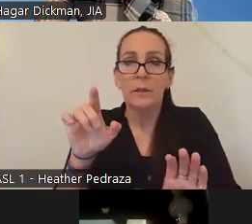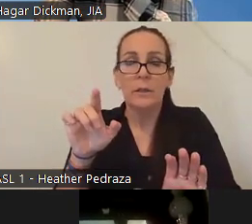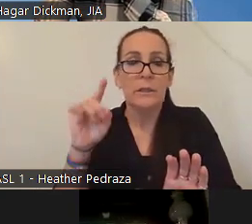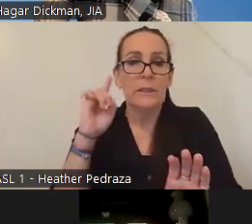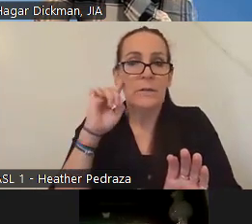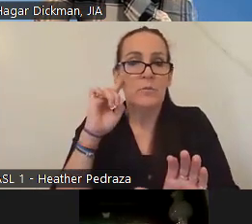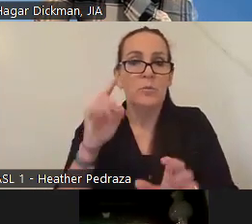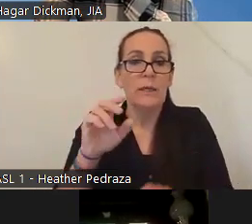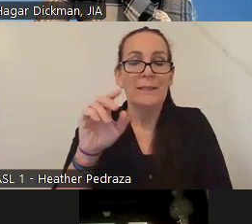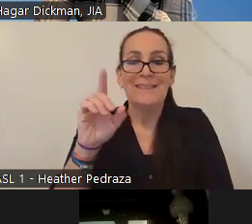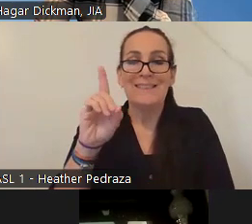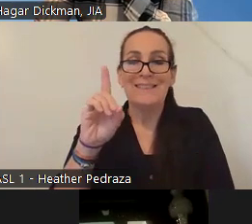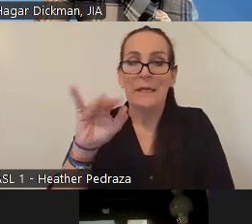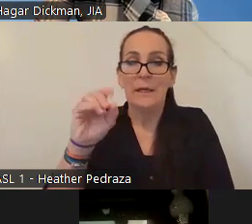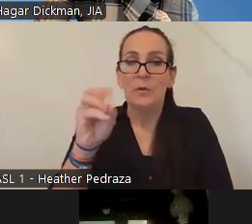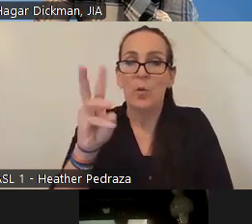drop off?